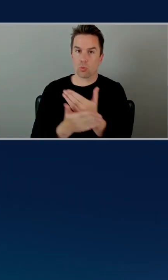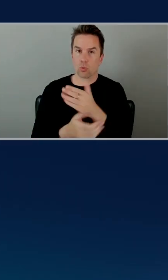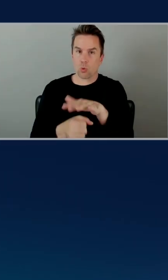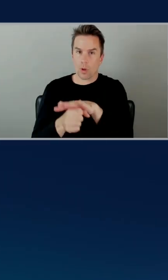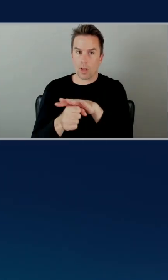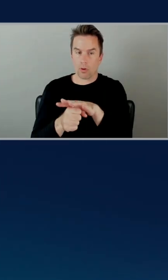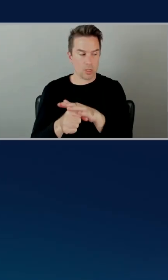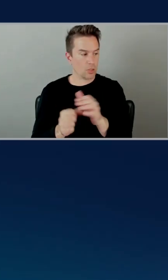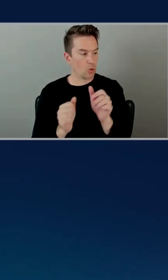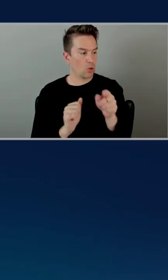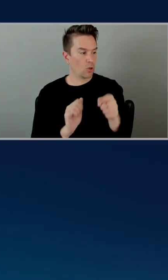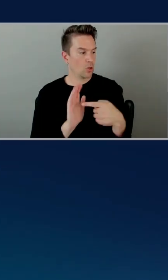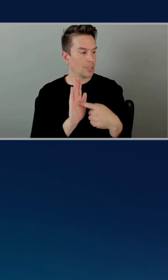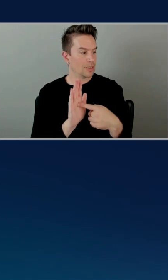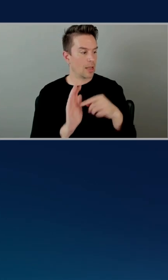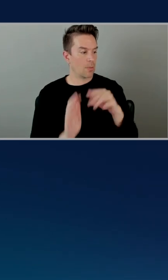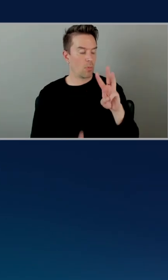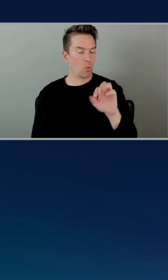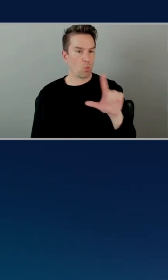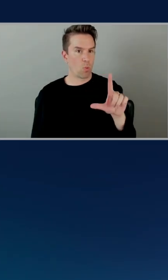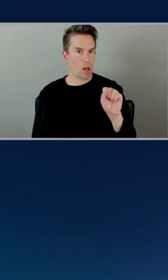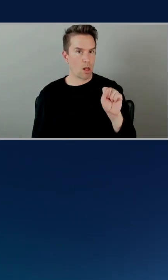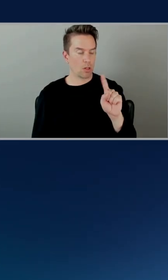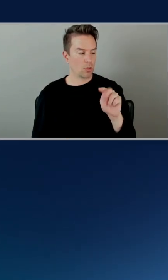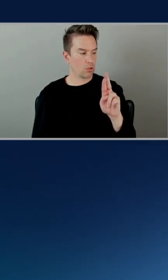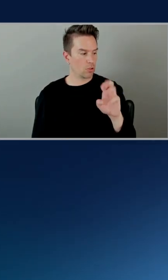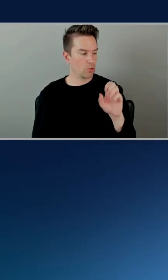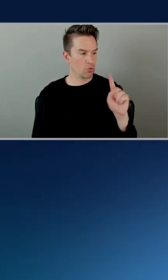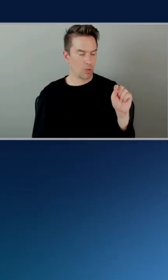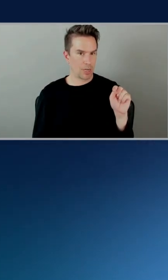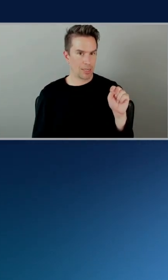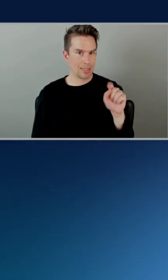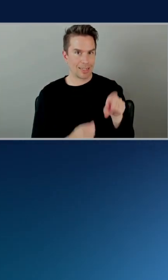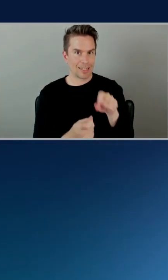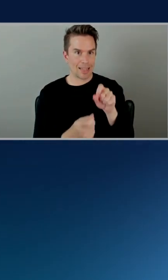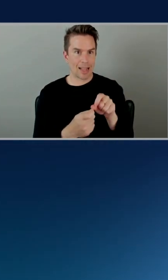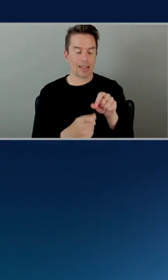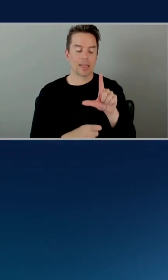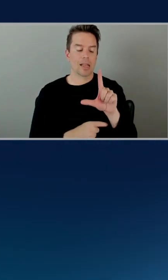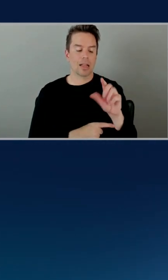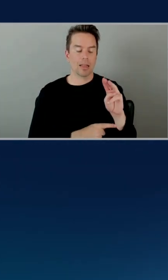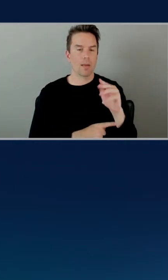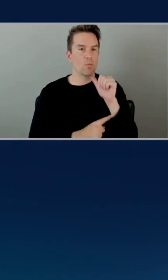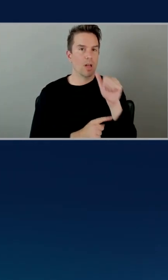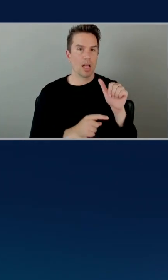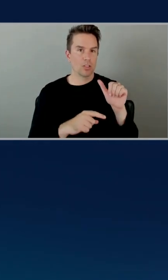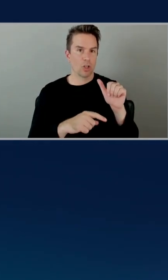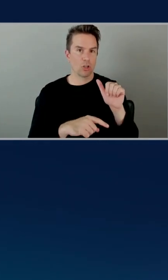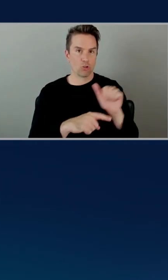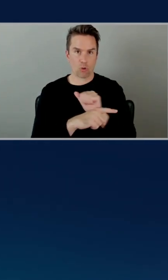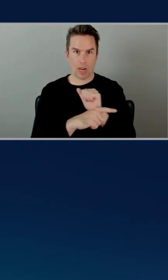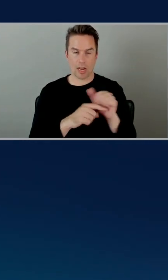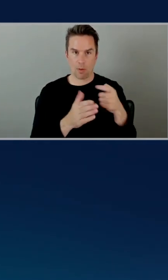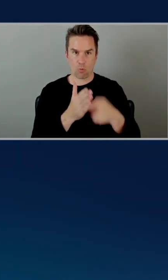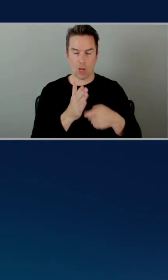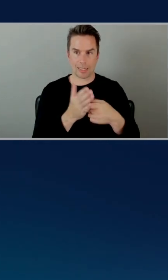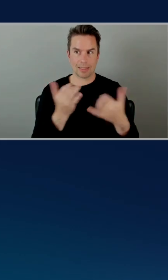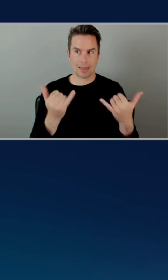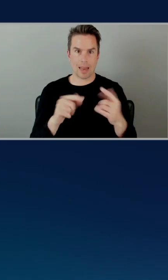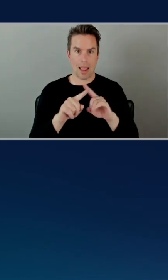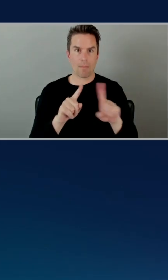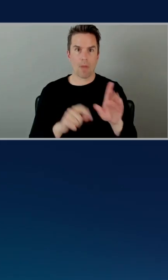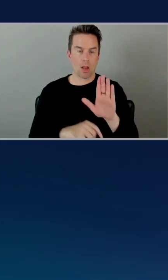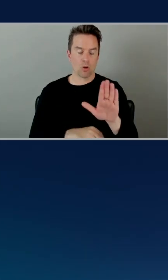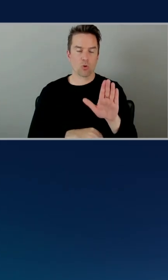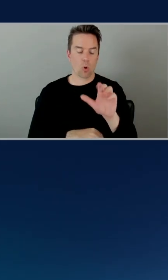example specifically, right? LLM wasn't trained on prices today, Yeah. right? Yeah, But good point. your API can retrieve the price